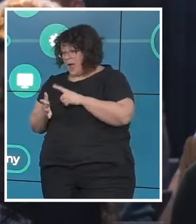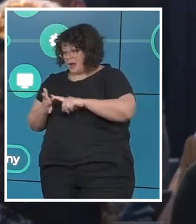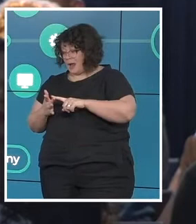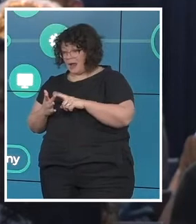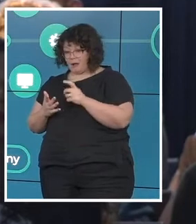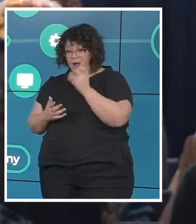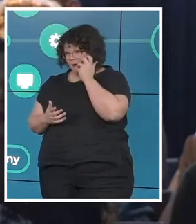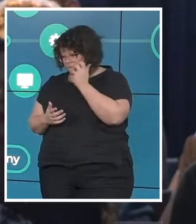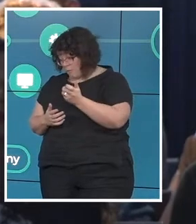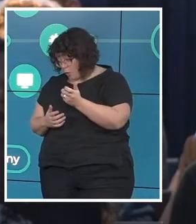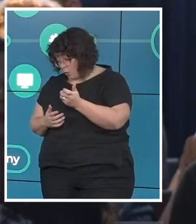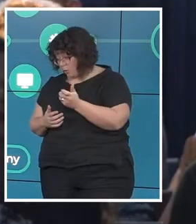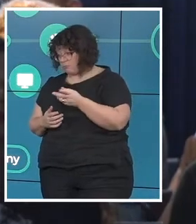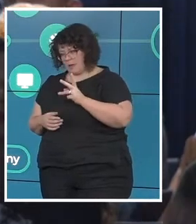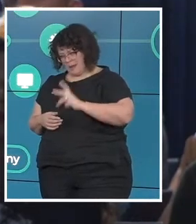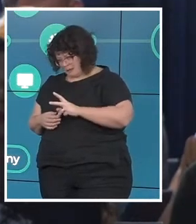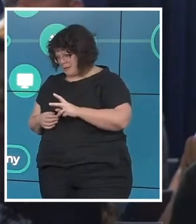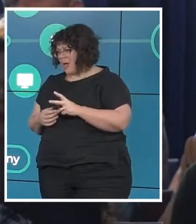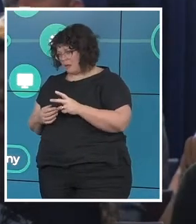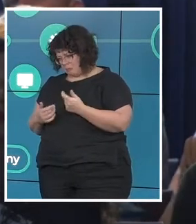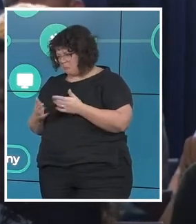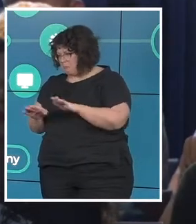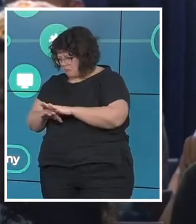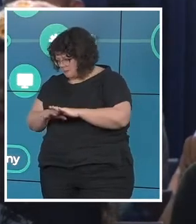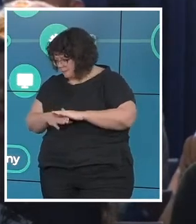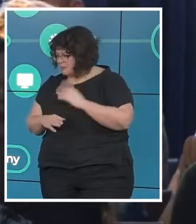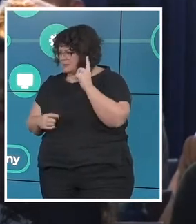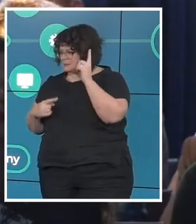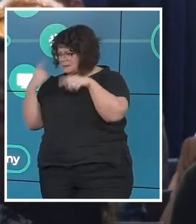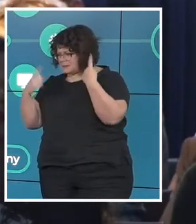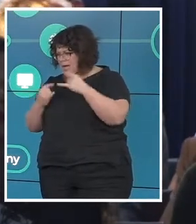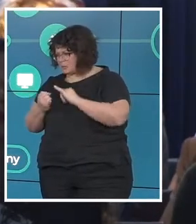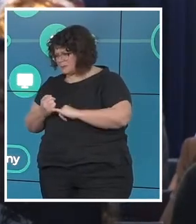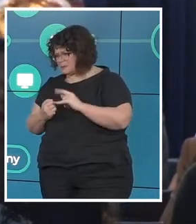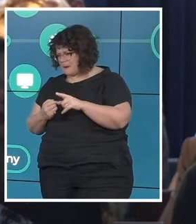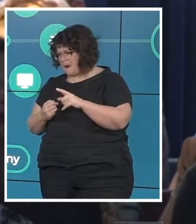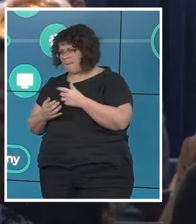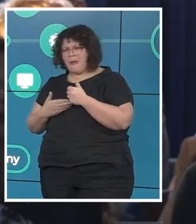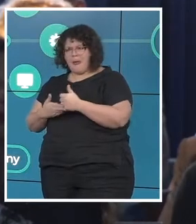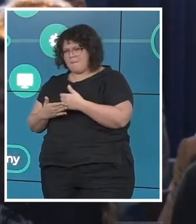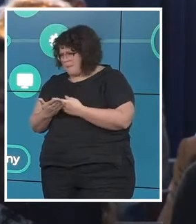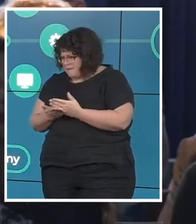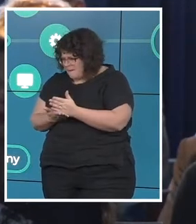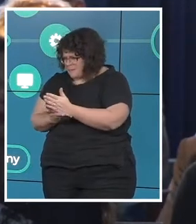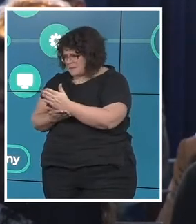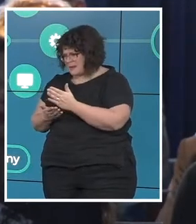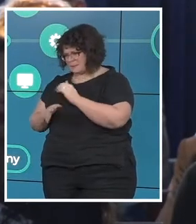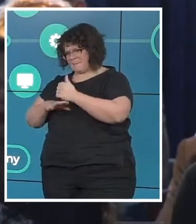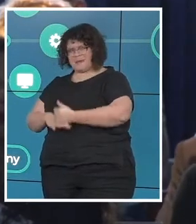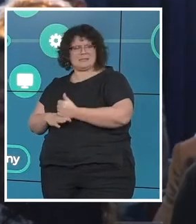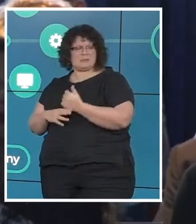sound in a particular area. Be My Eyes is where you ask for